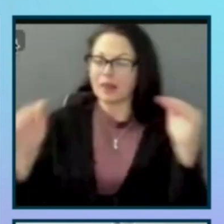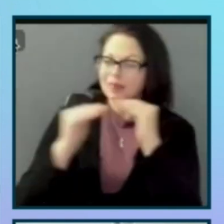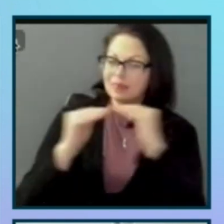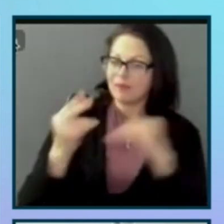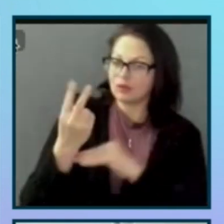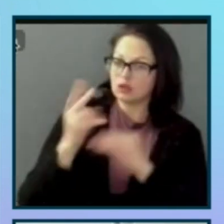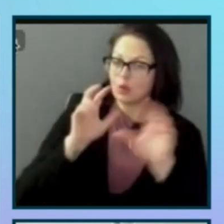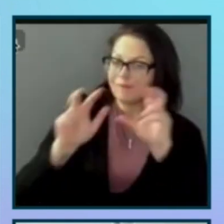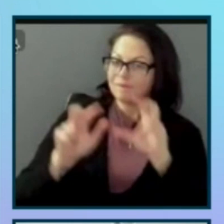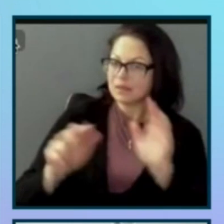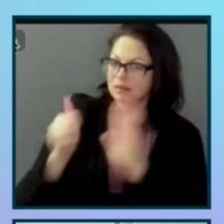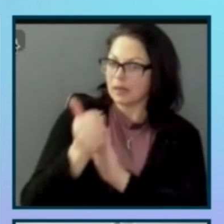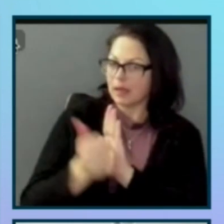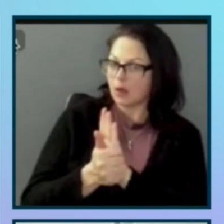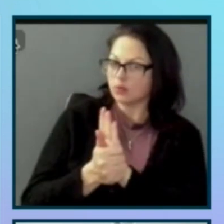accounts.